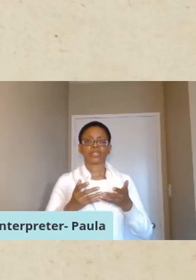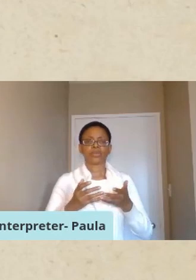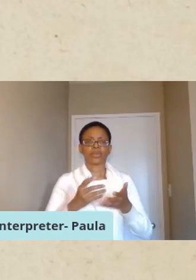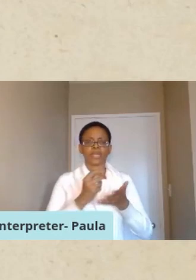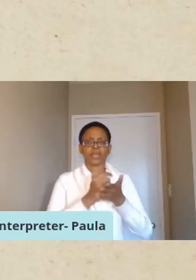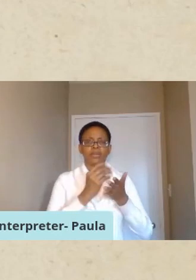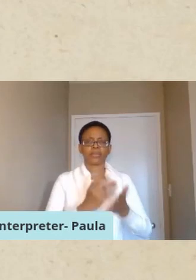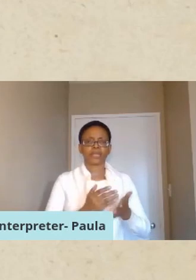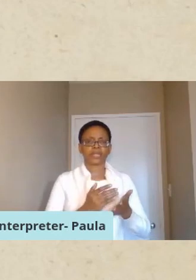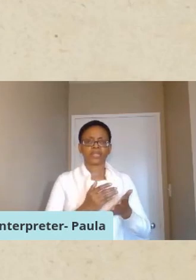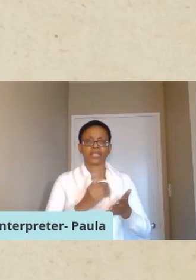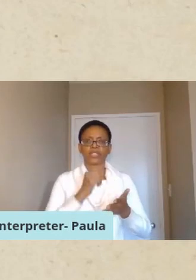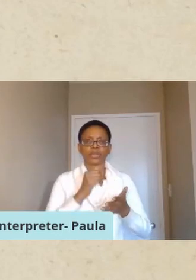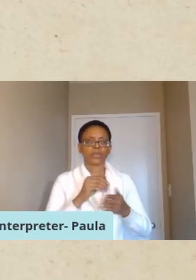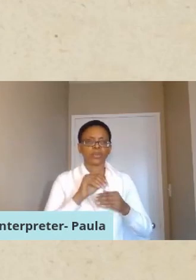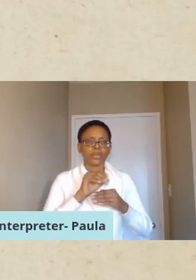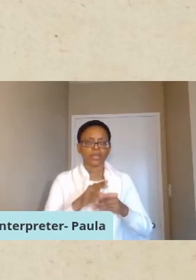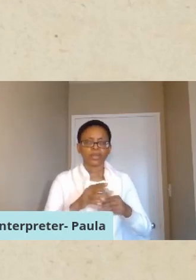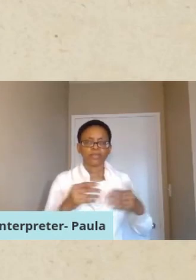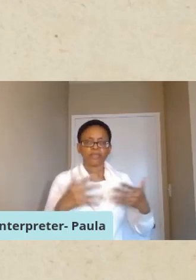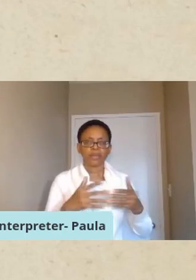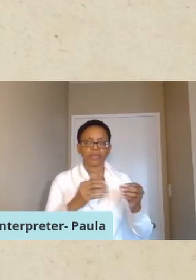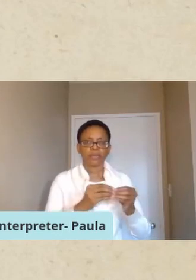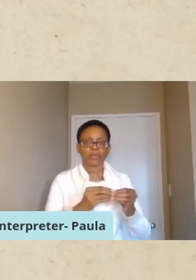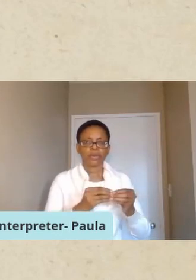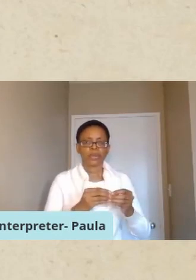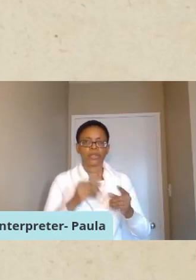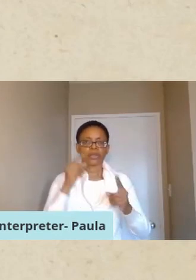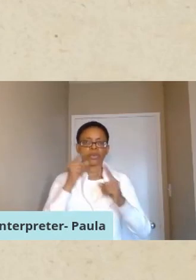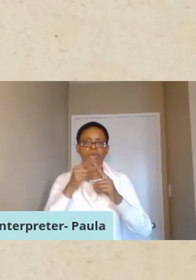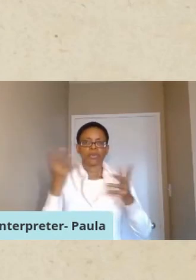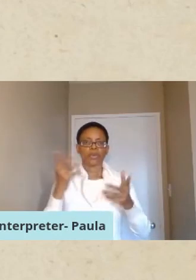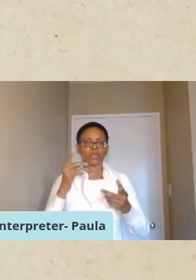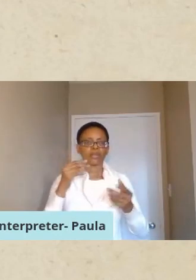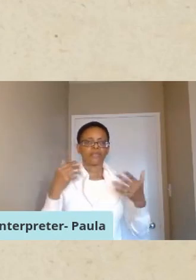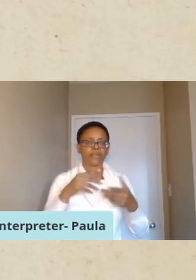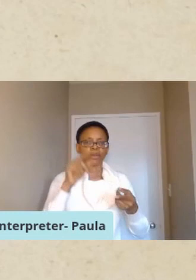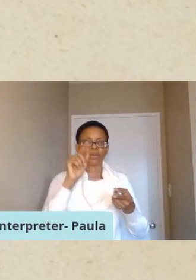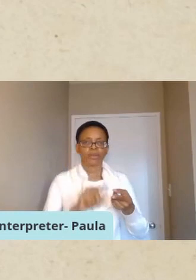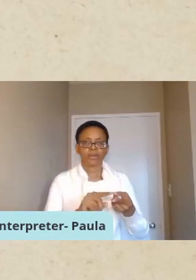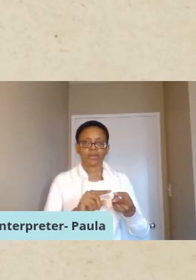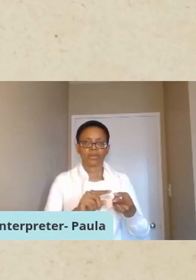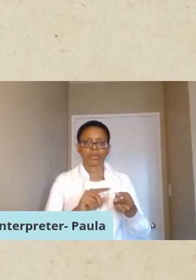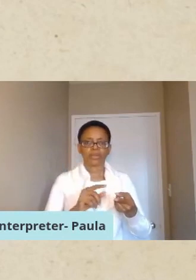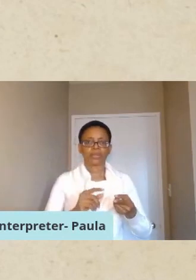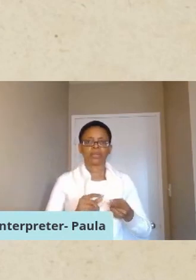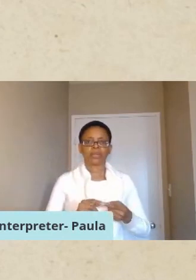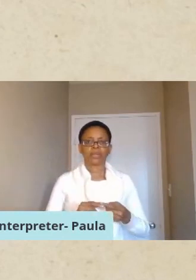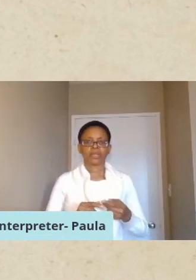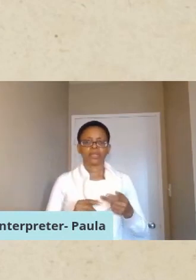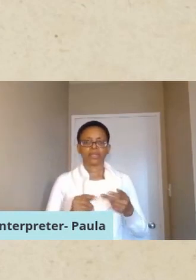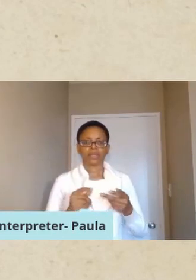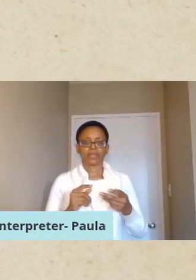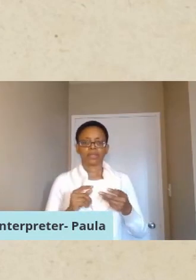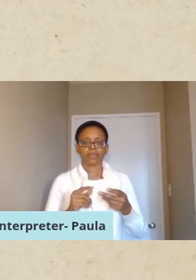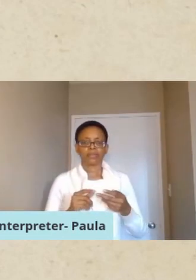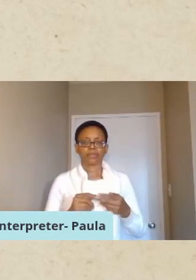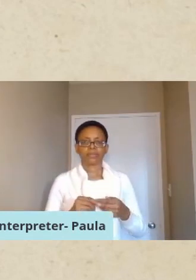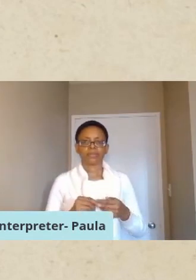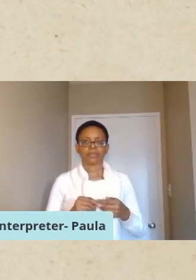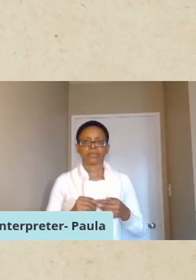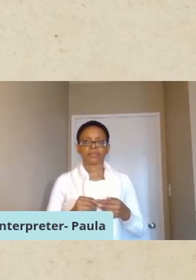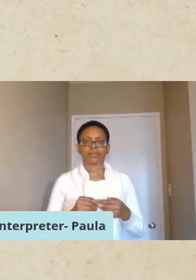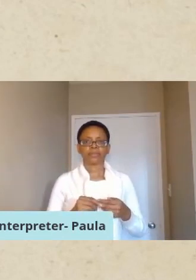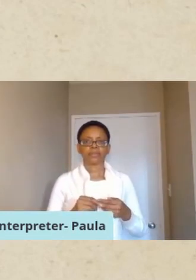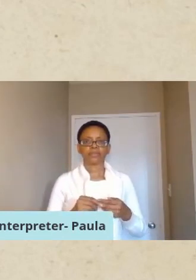contrary, they should help to the client to reduce the fear. Then how? For Ibn Sina and